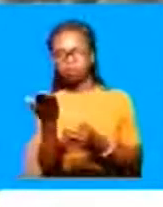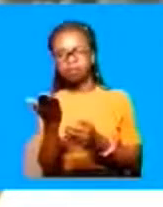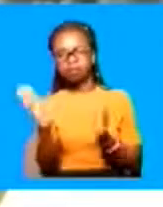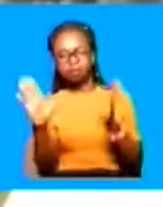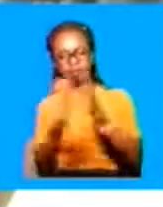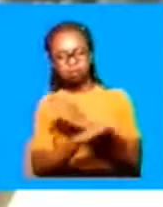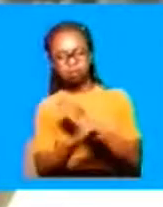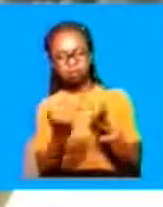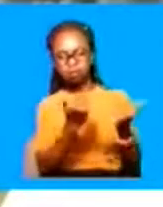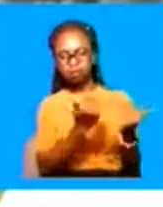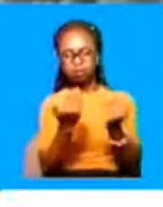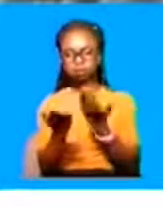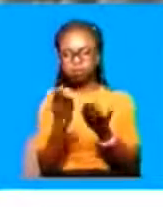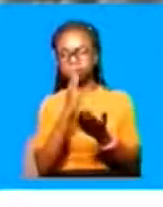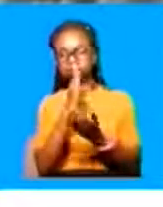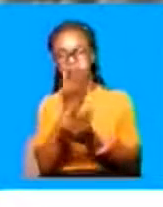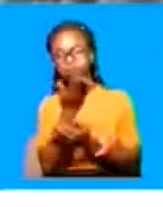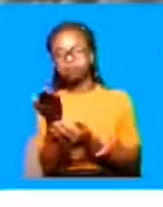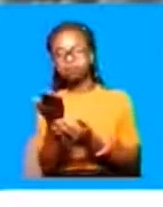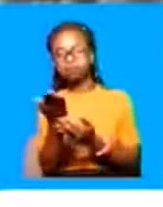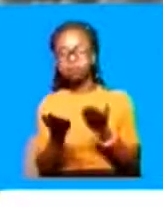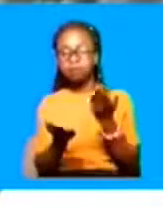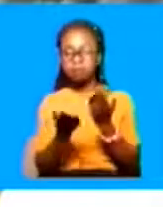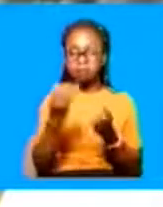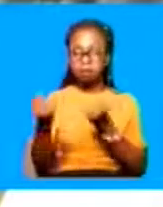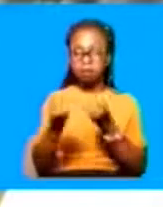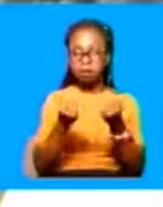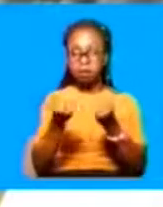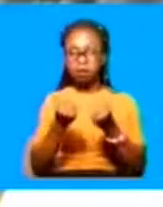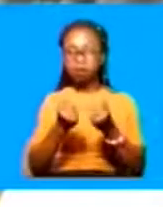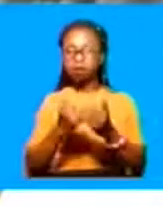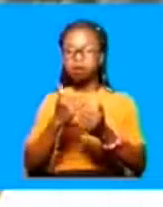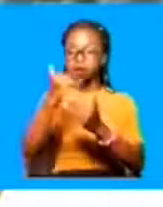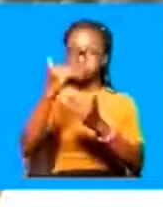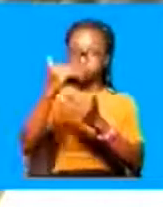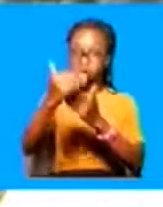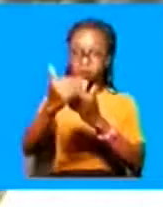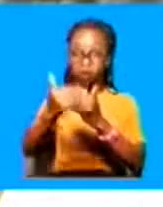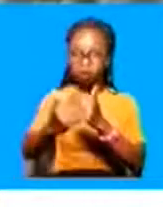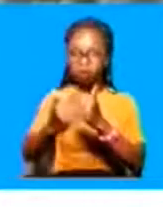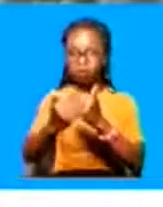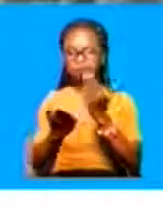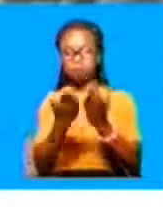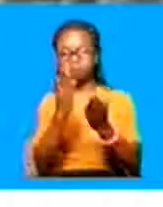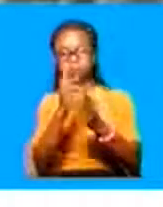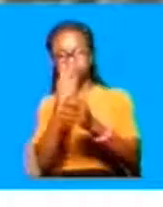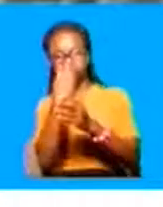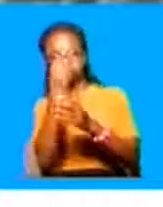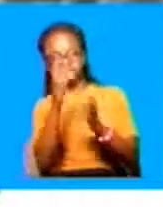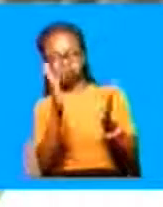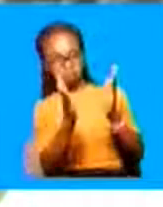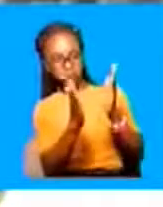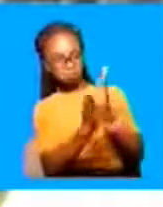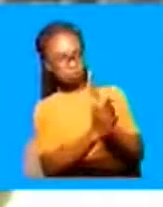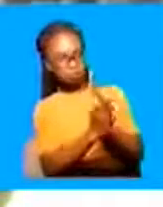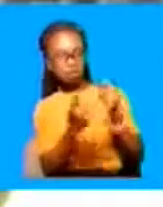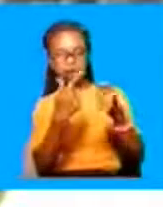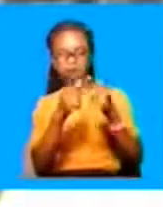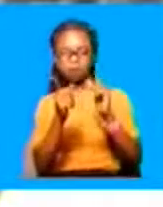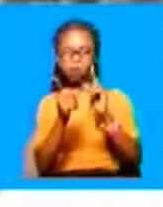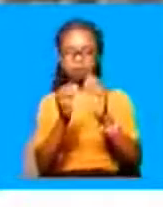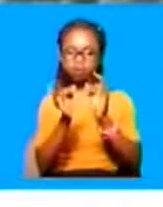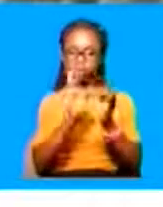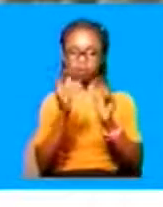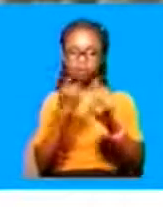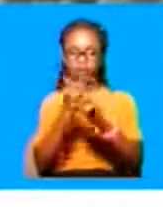child trafficking. A car could be coming from the front and she will see and she will move aside. But if it